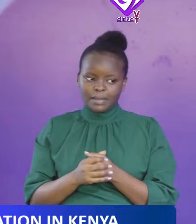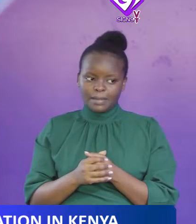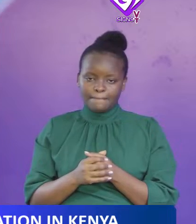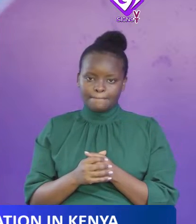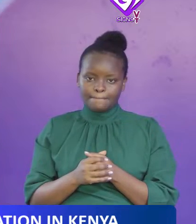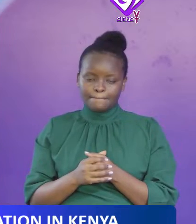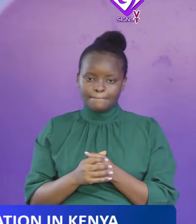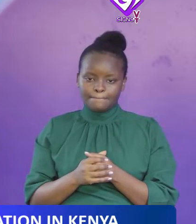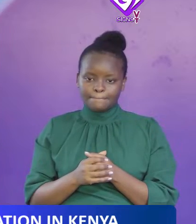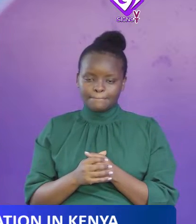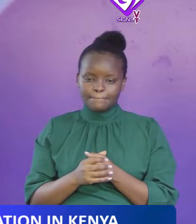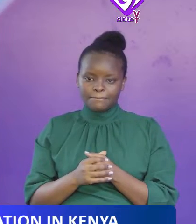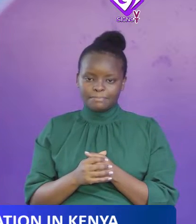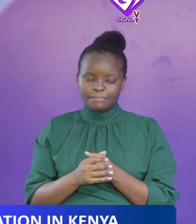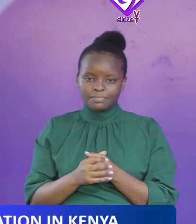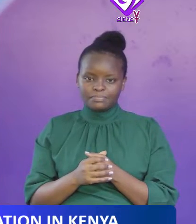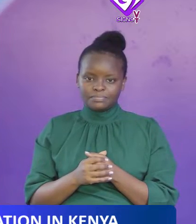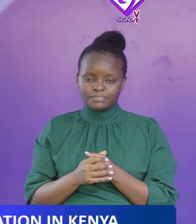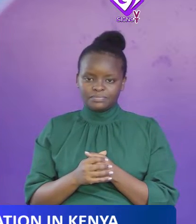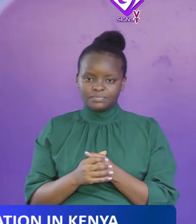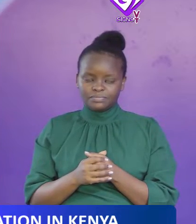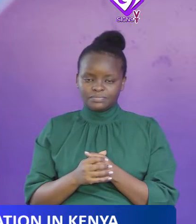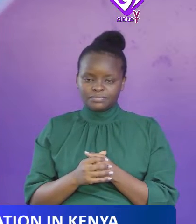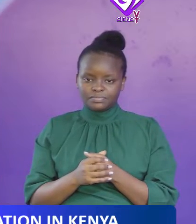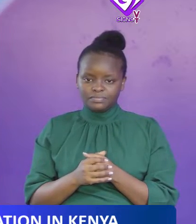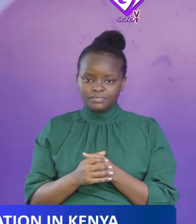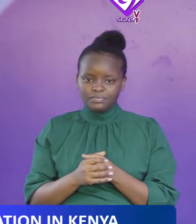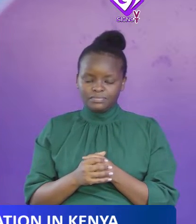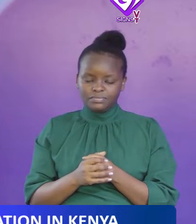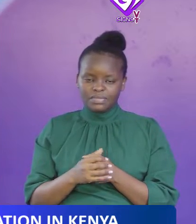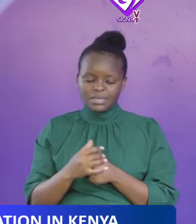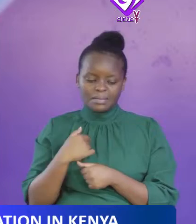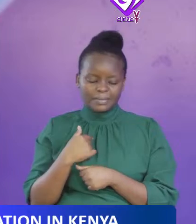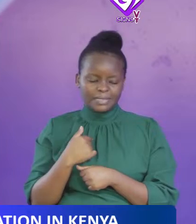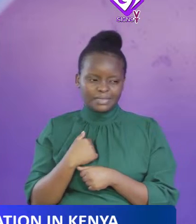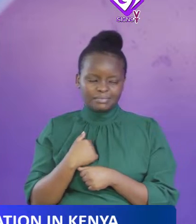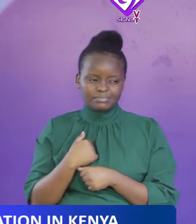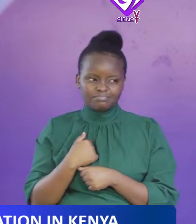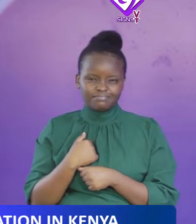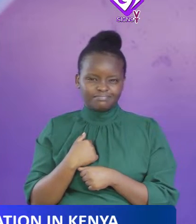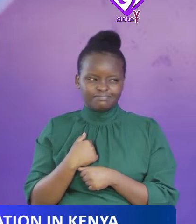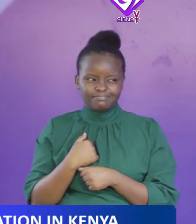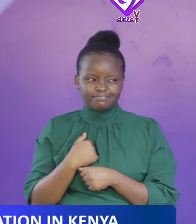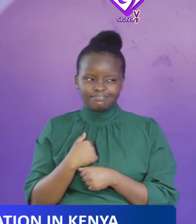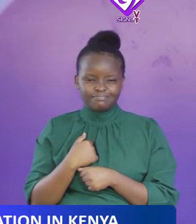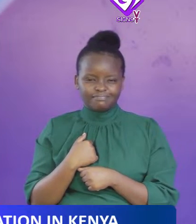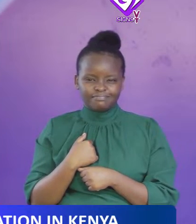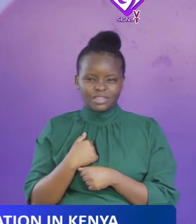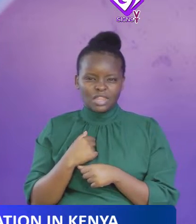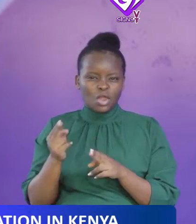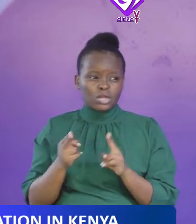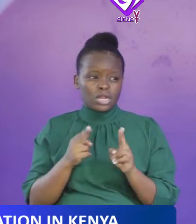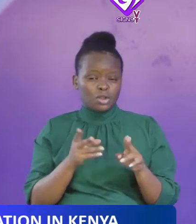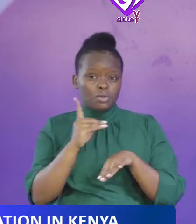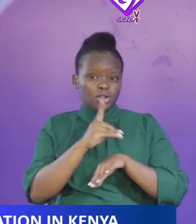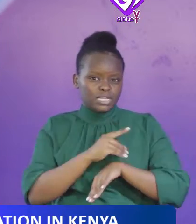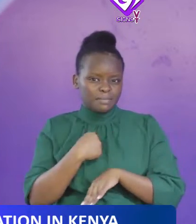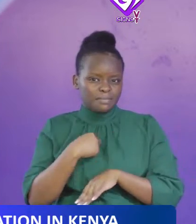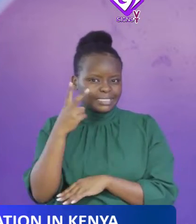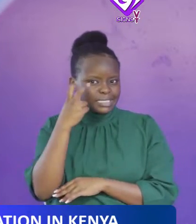instincts and women you can never understand. Yeah. And I was like, on a normal day, I would be